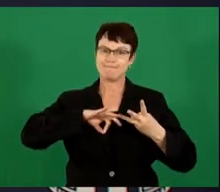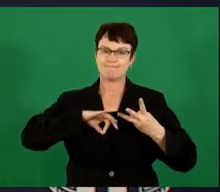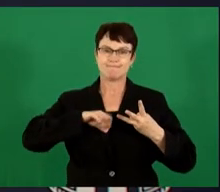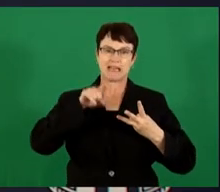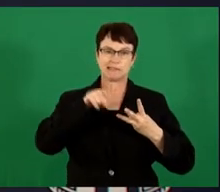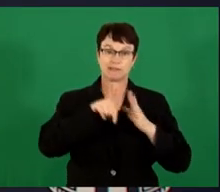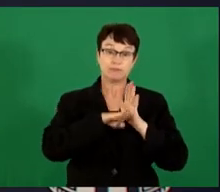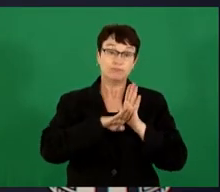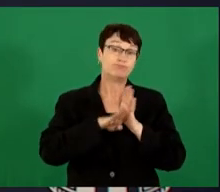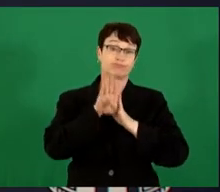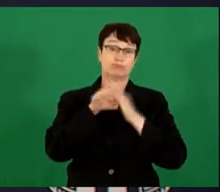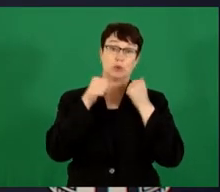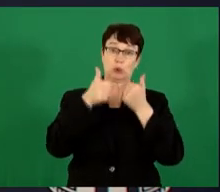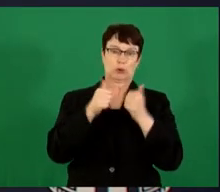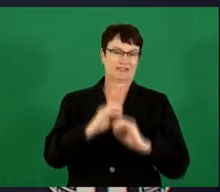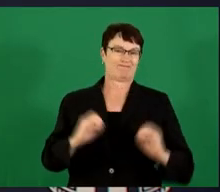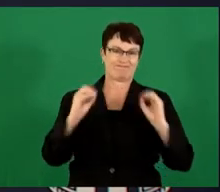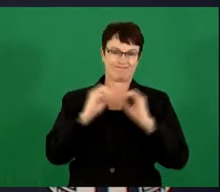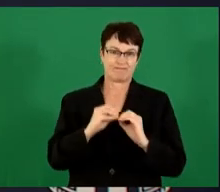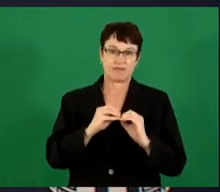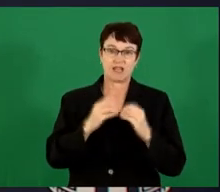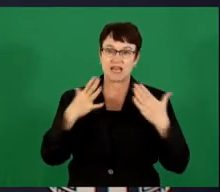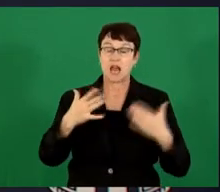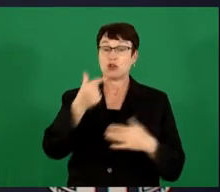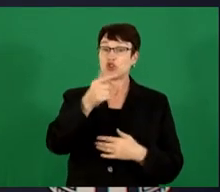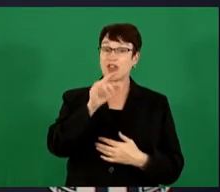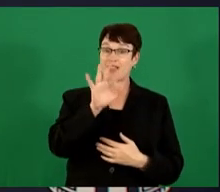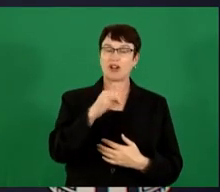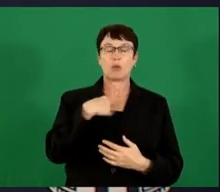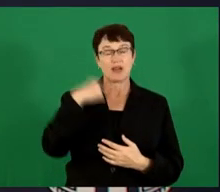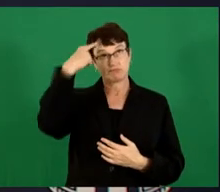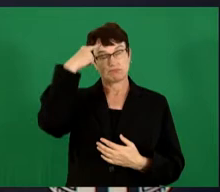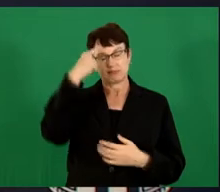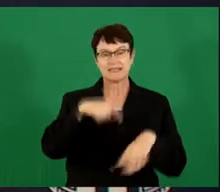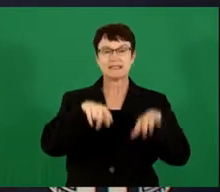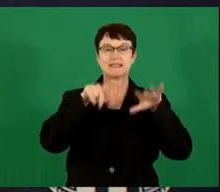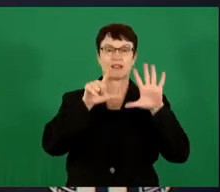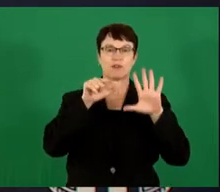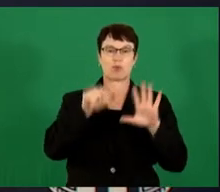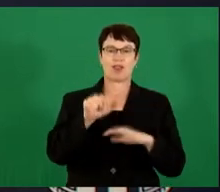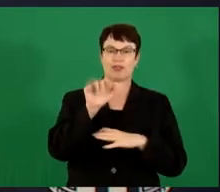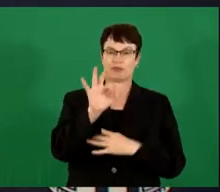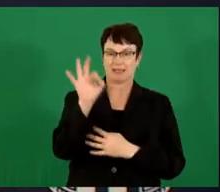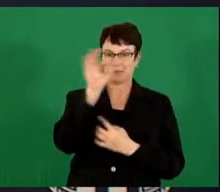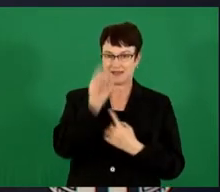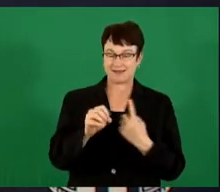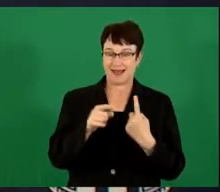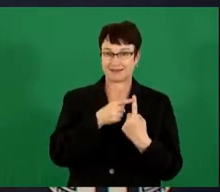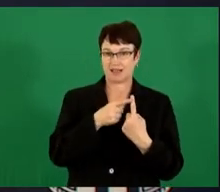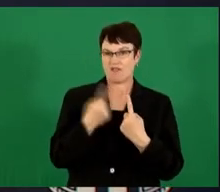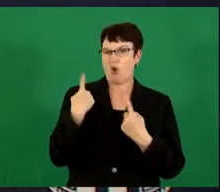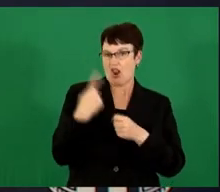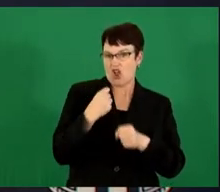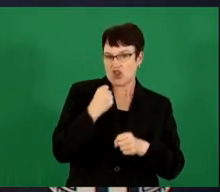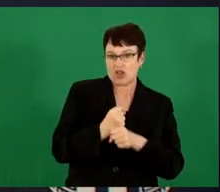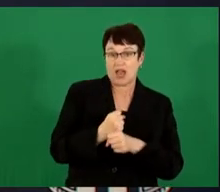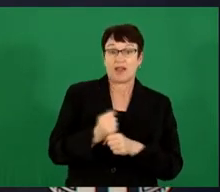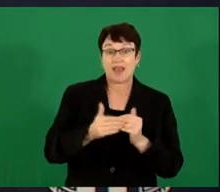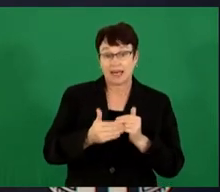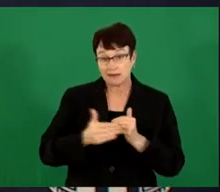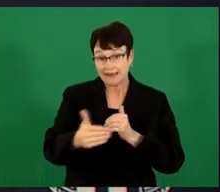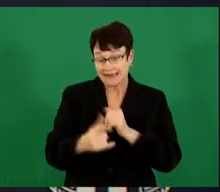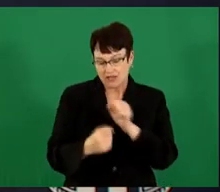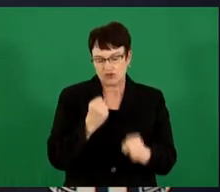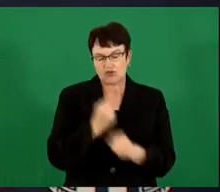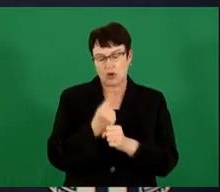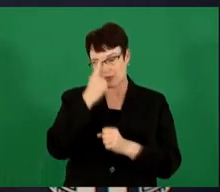the G3 is unchanged at 7.3% in 2022 and slightly lower to 4%